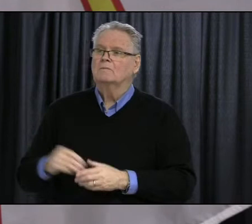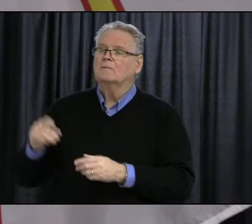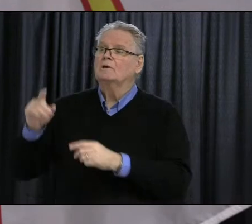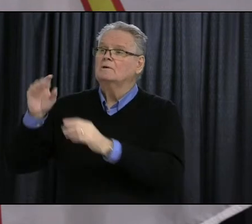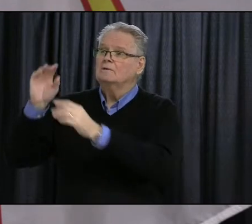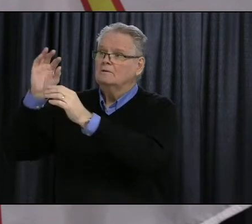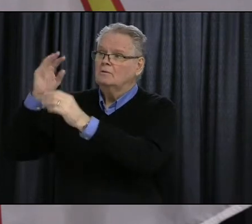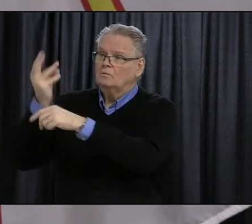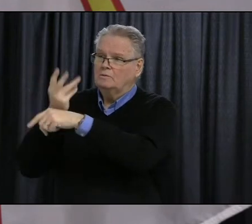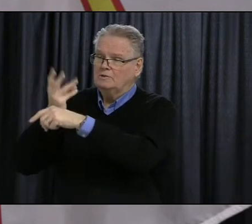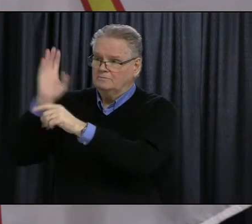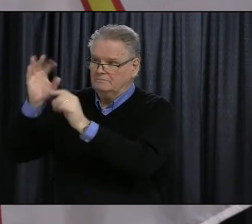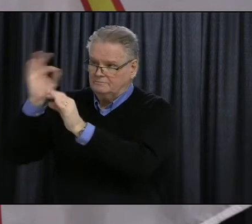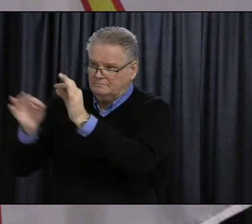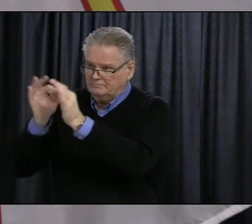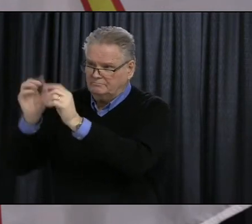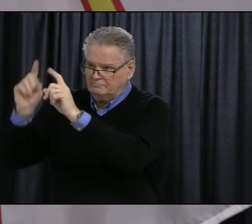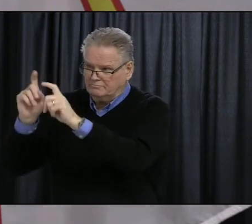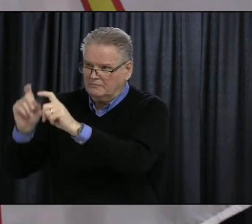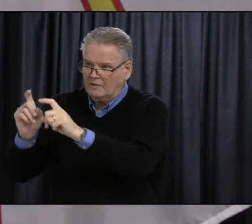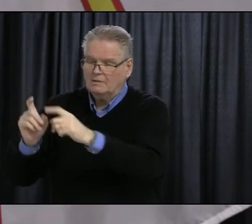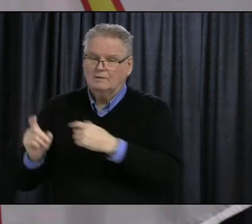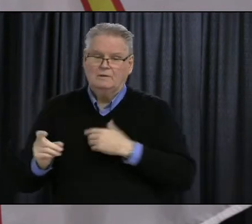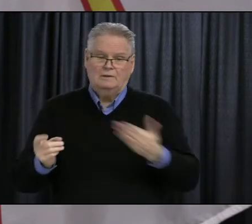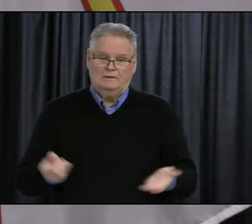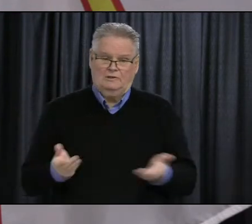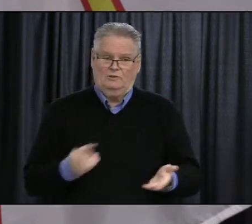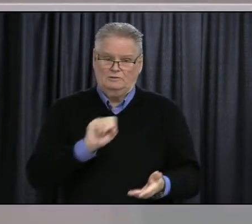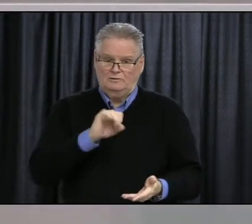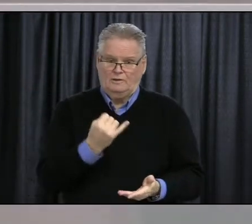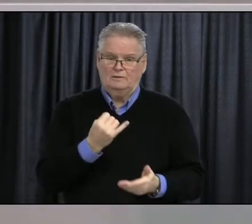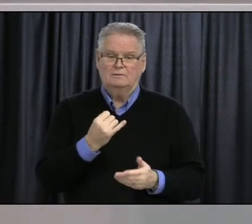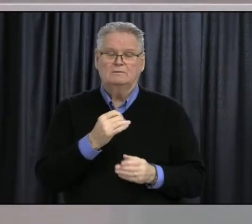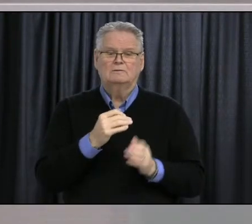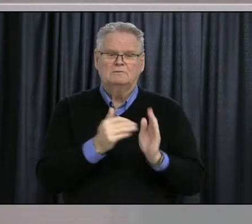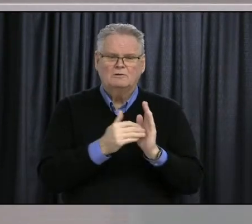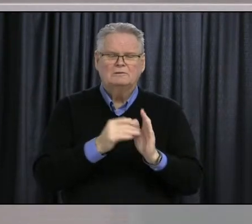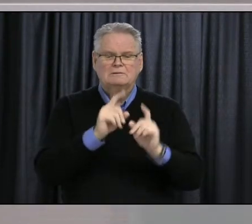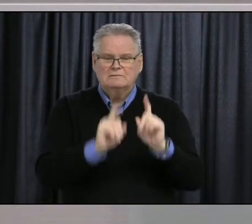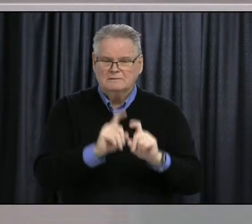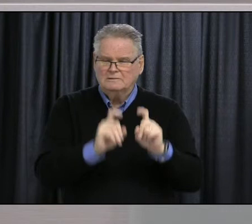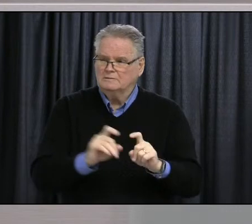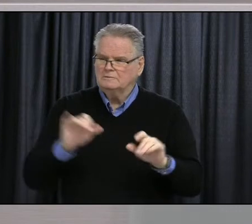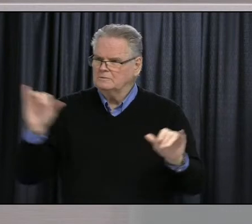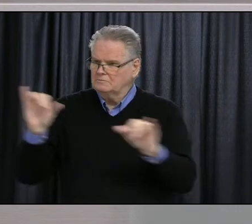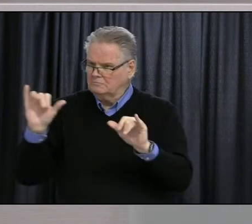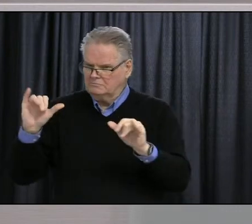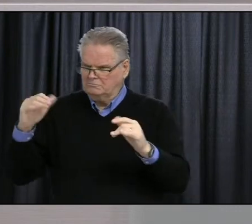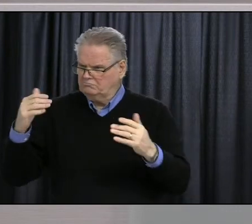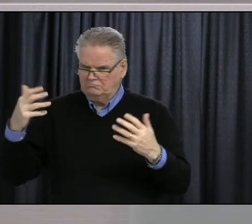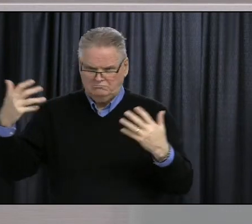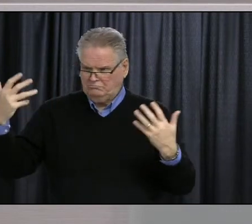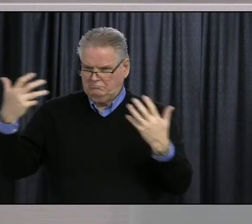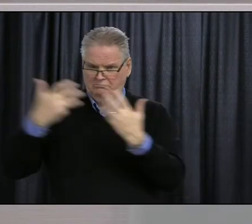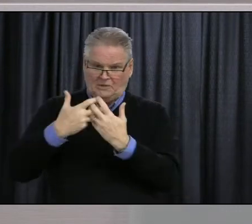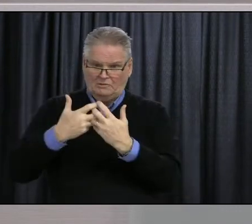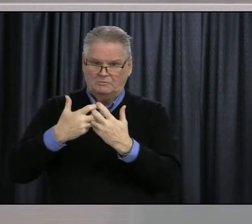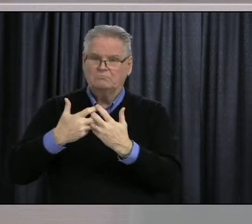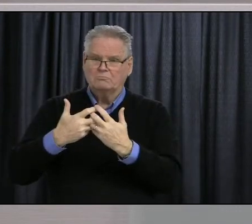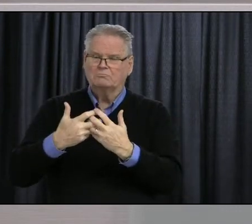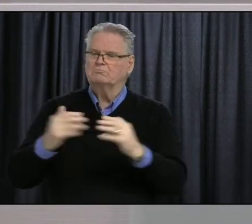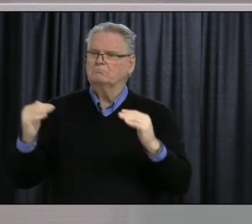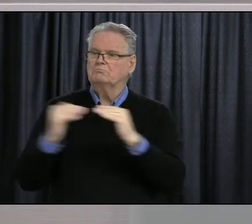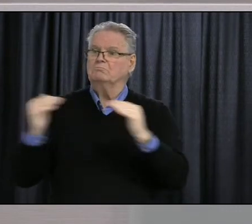so hopefully the process will be up and running soon here. Thank you. Our next questions are from Richard Duggan